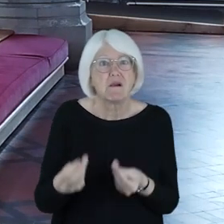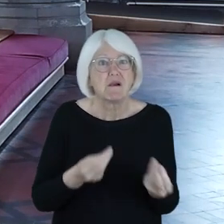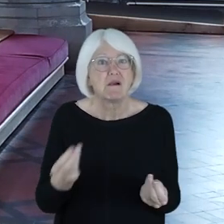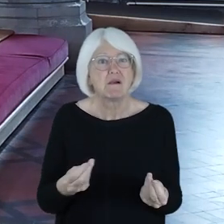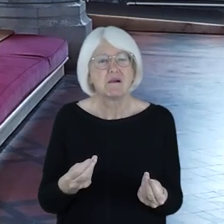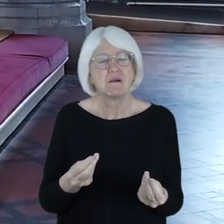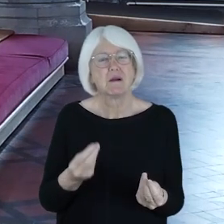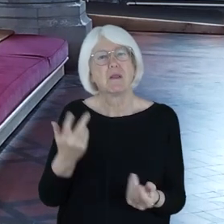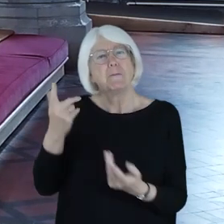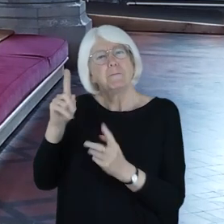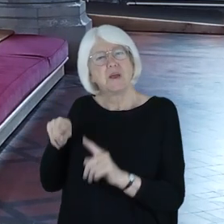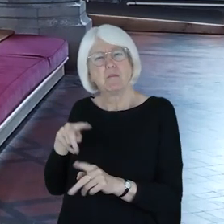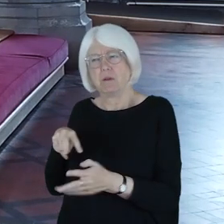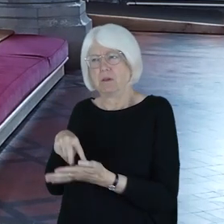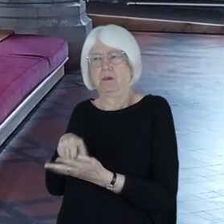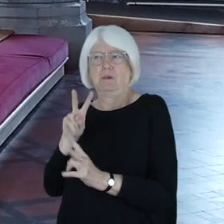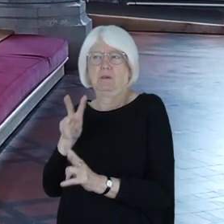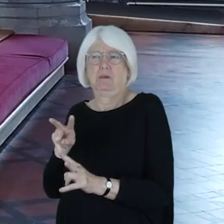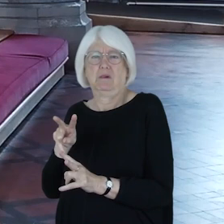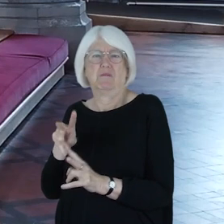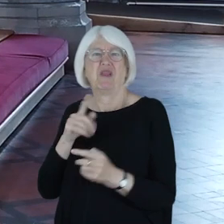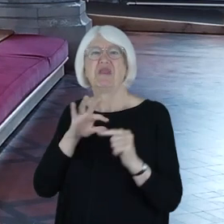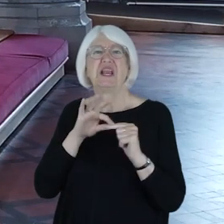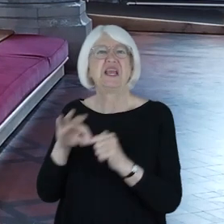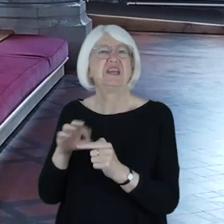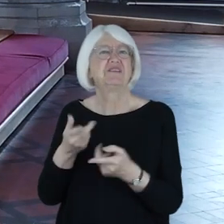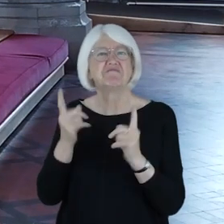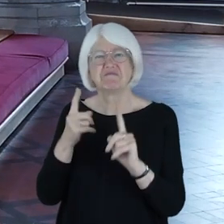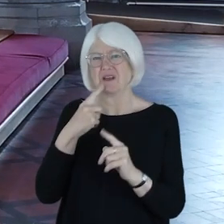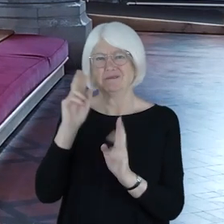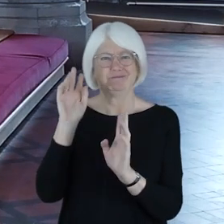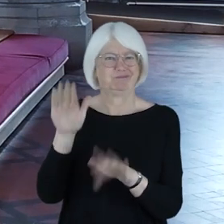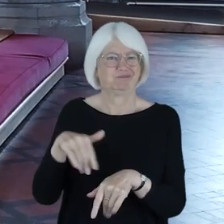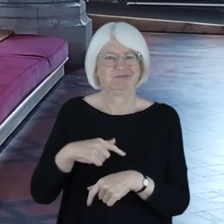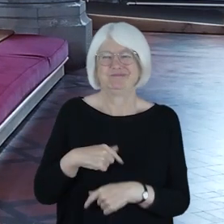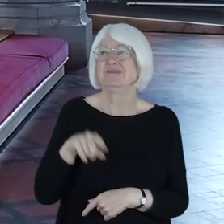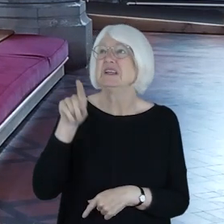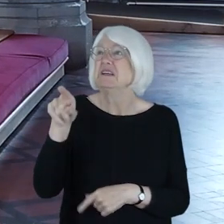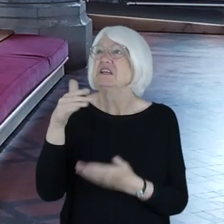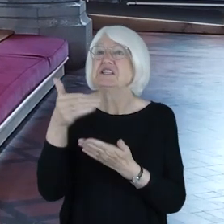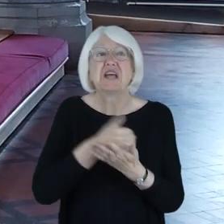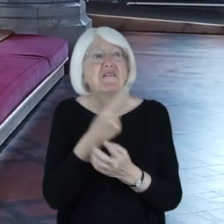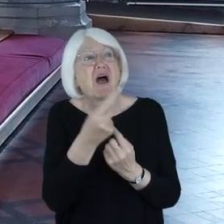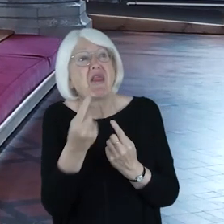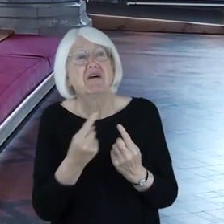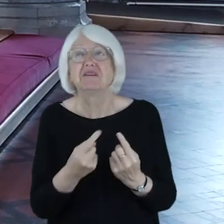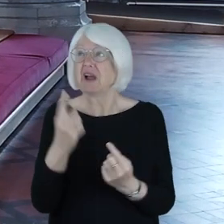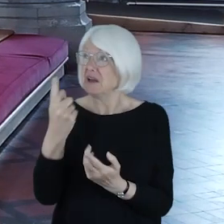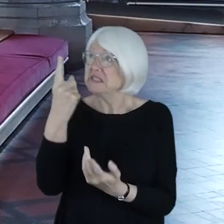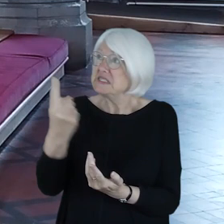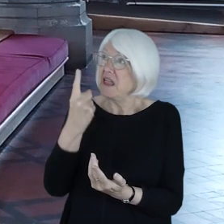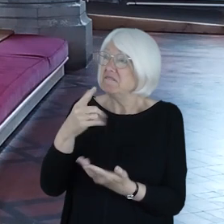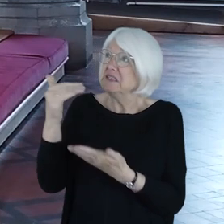the people stood by watching, but the leaders scoffed at him, saying, He saved others. Let him